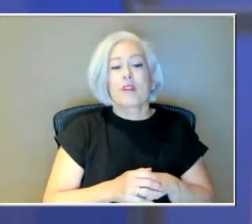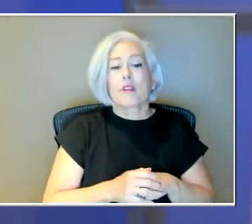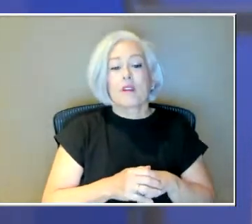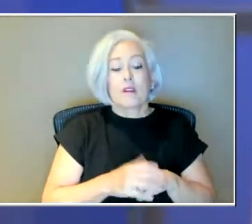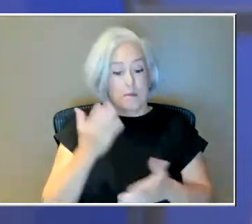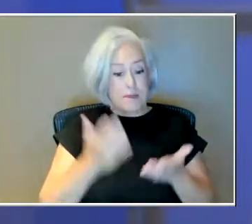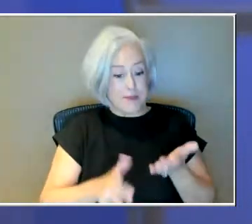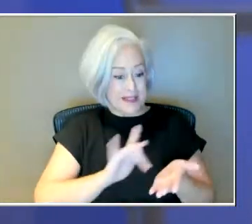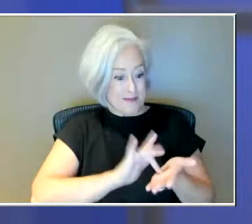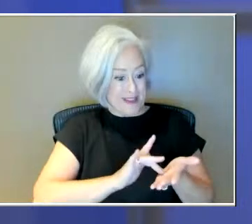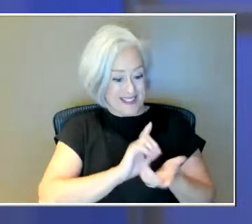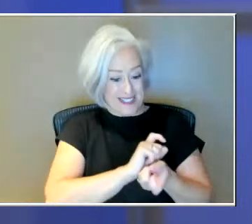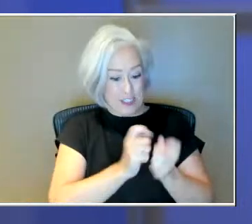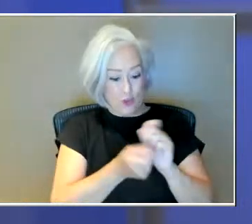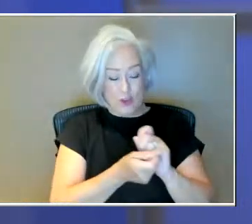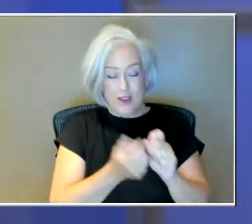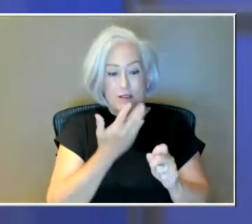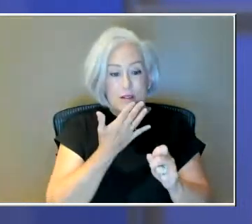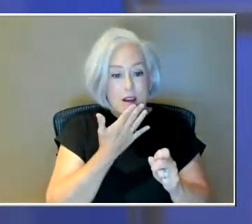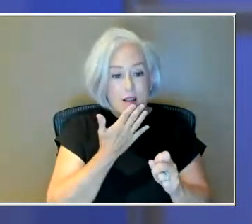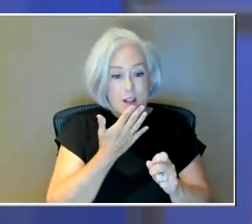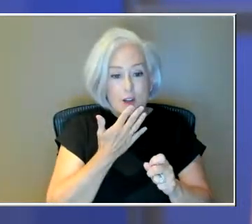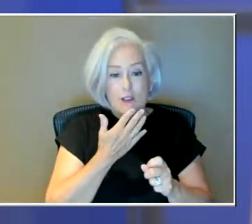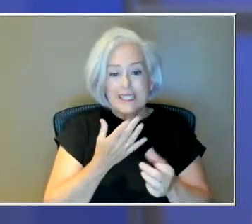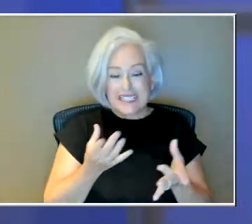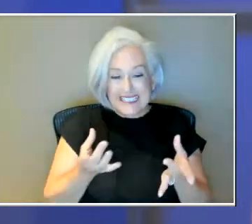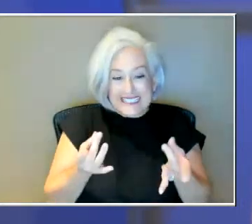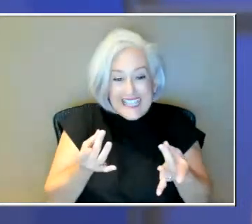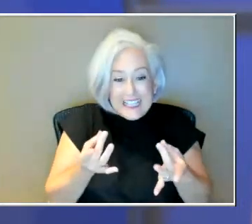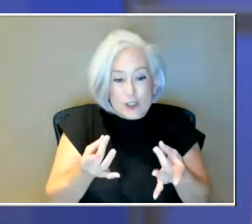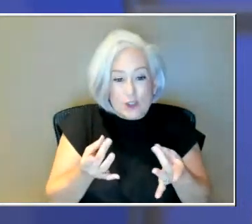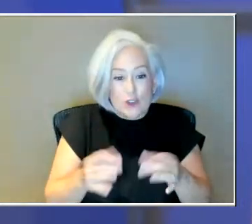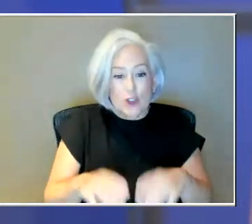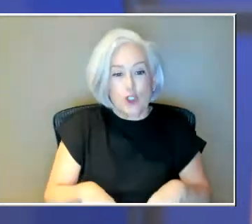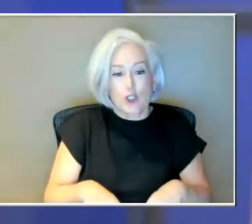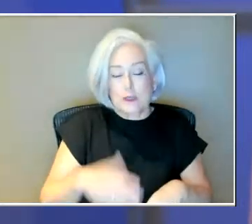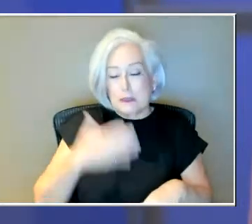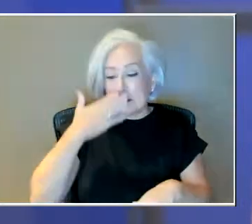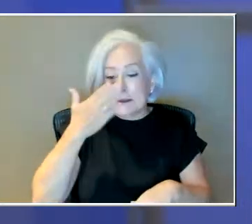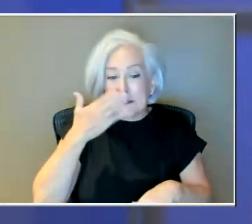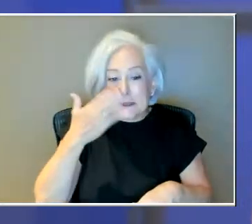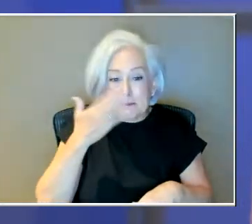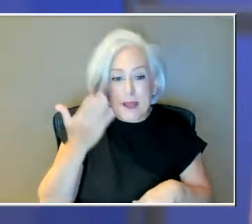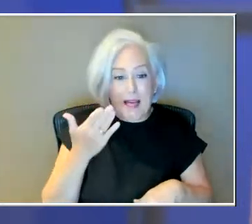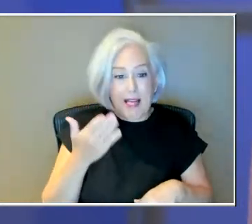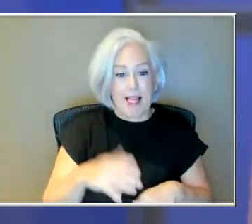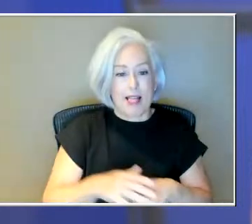change in texture, consistency, maybe even smell. But with some medications, we may not have those